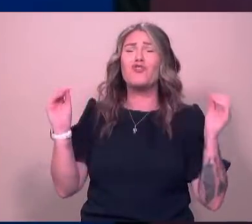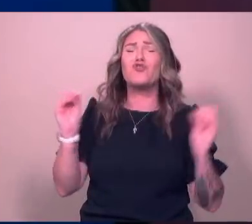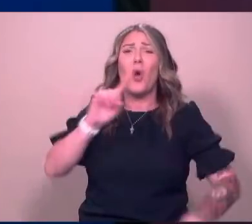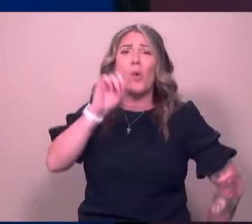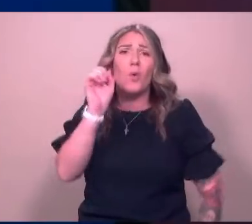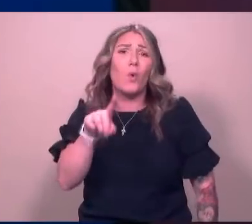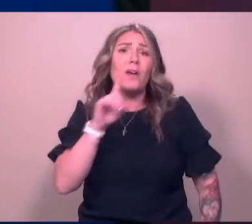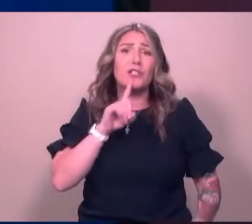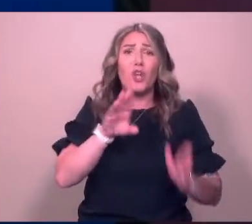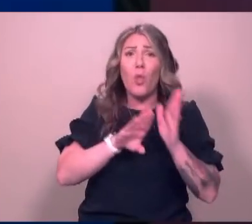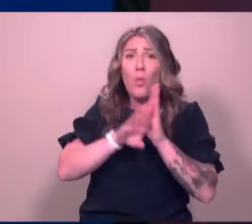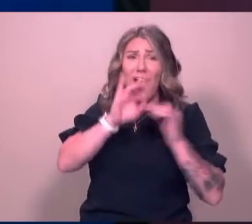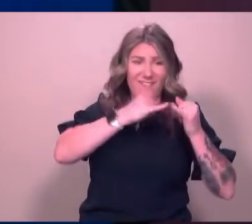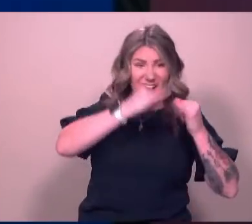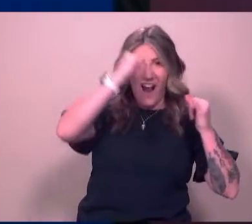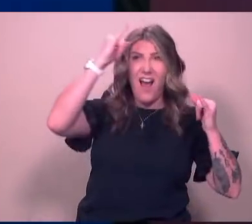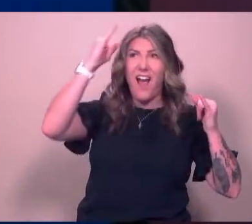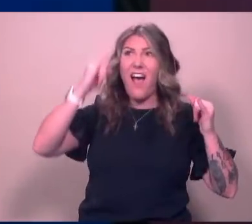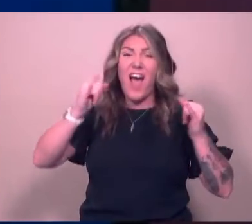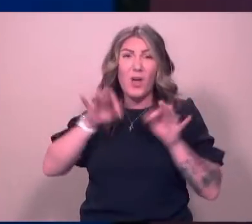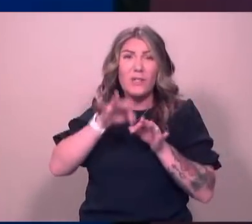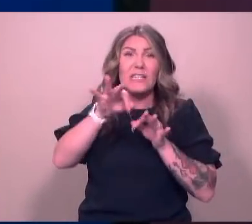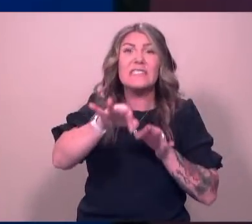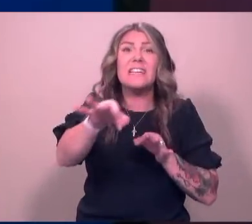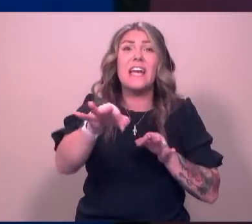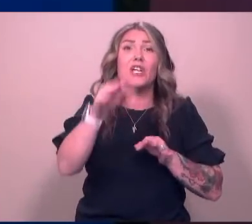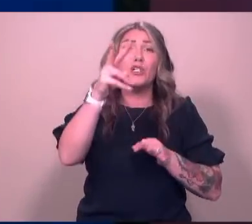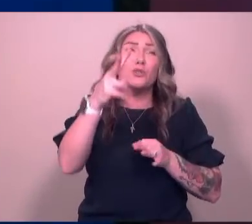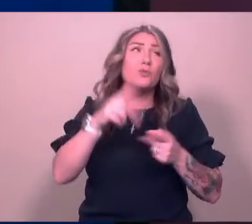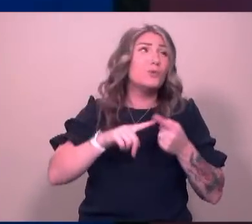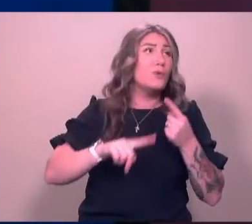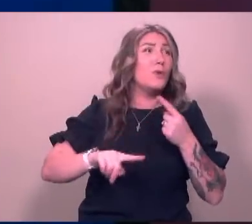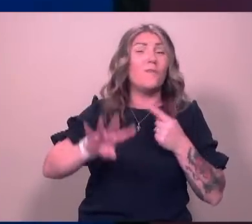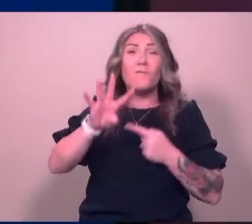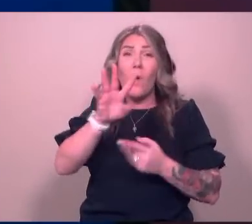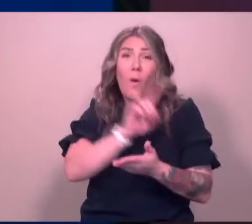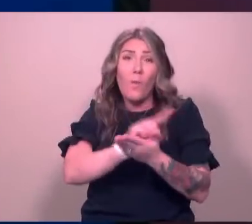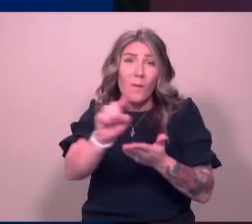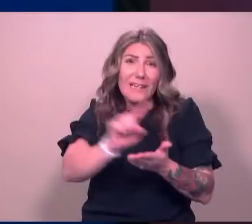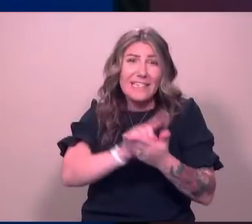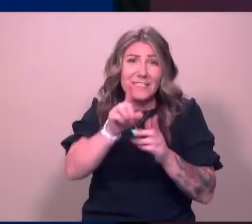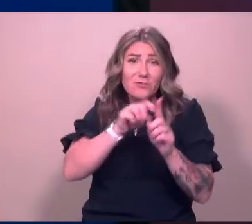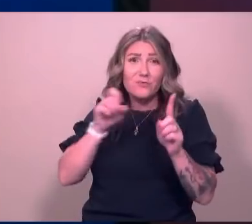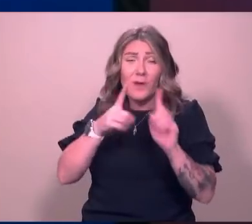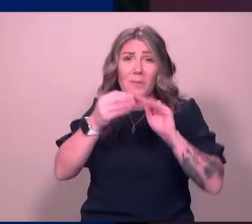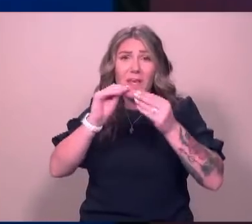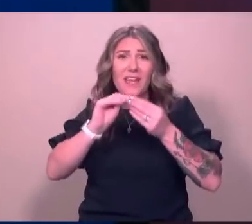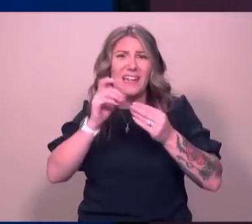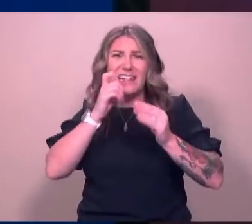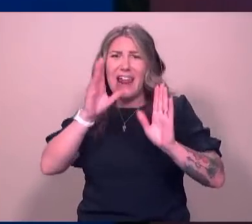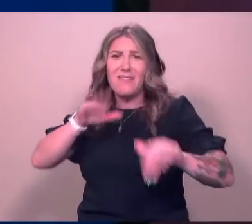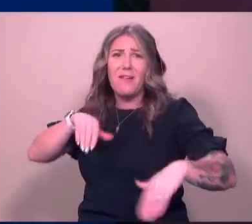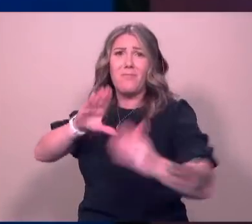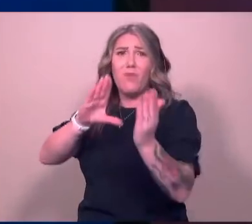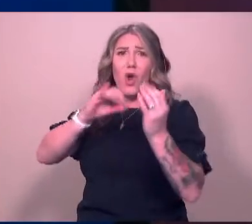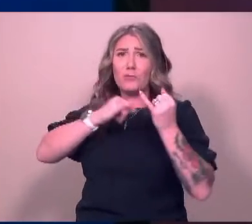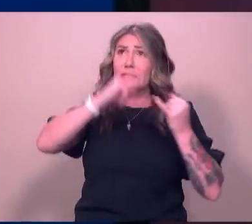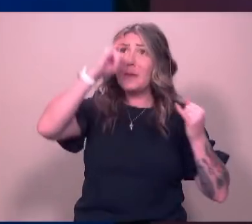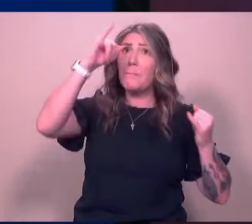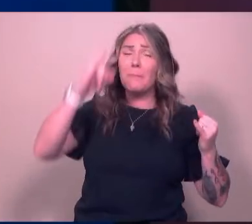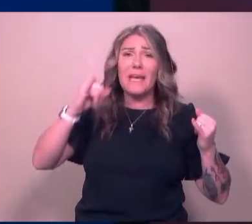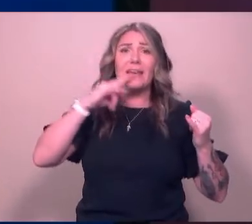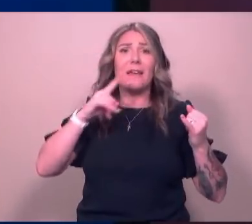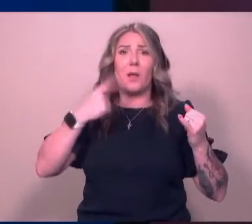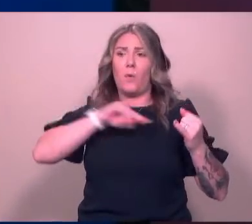wave, in hospitals, we're delayed by 2 to 4 weeks from those kind of testing numbers. So we've not even begun to approach our peak yet. And I think, man, we are